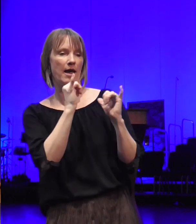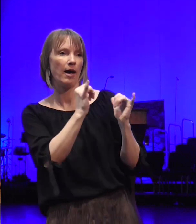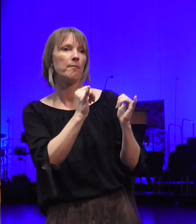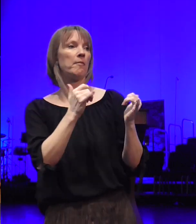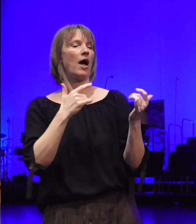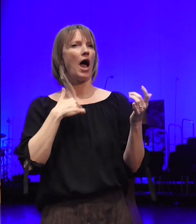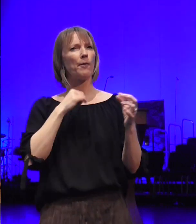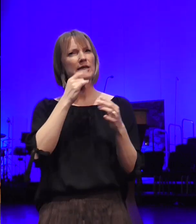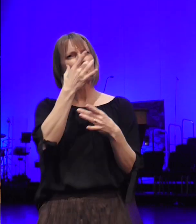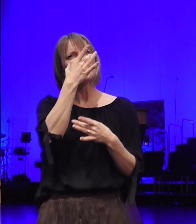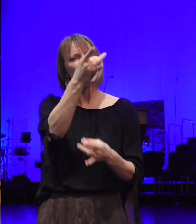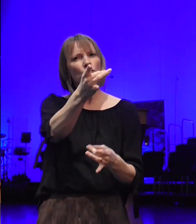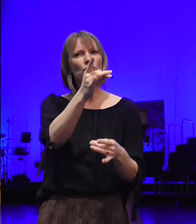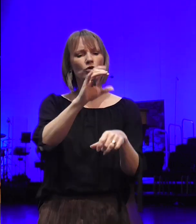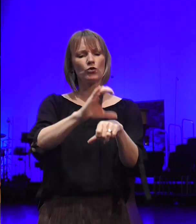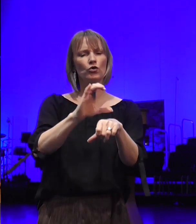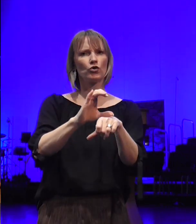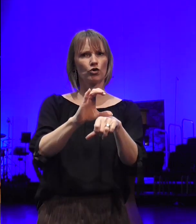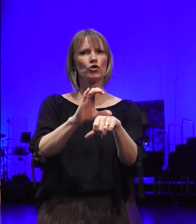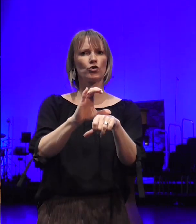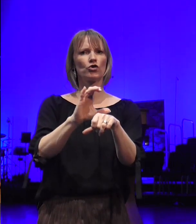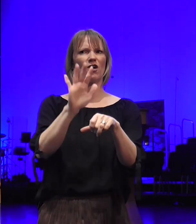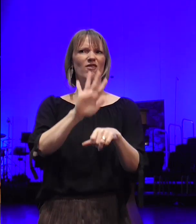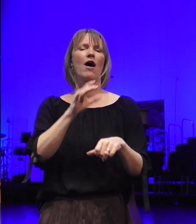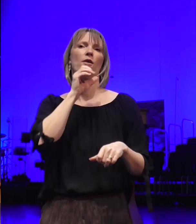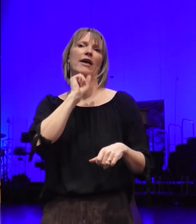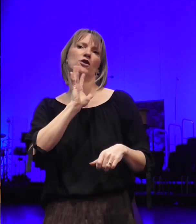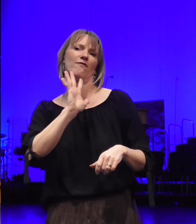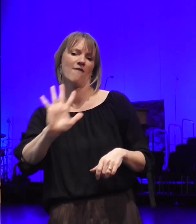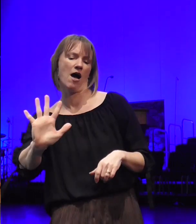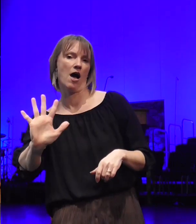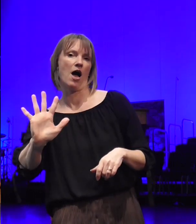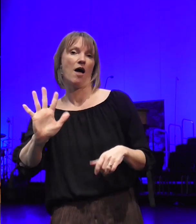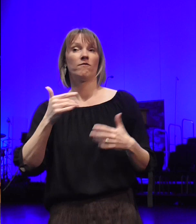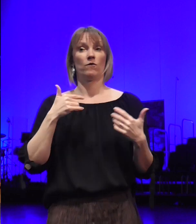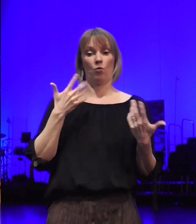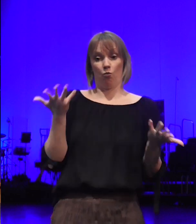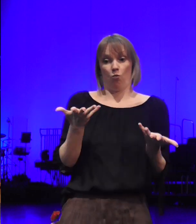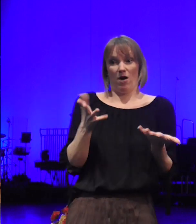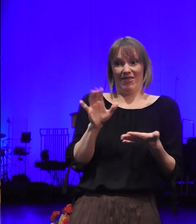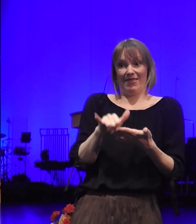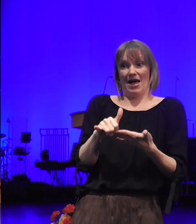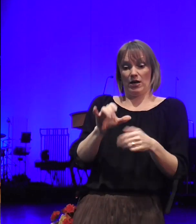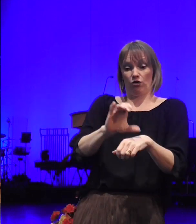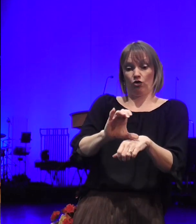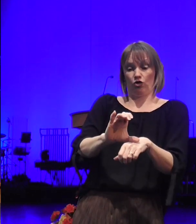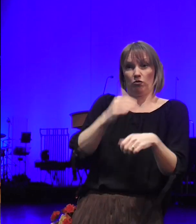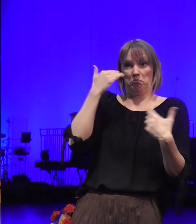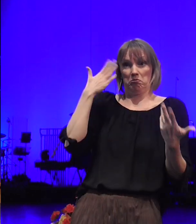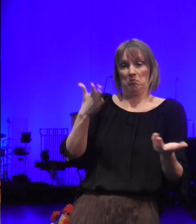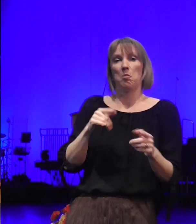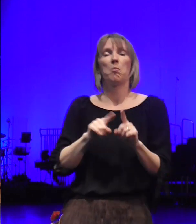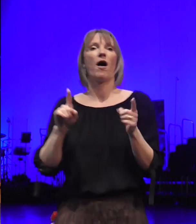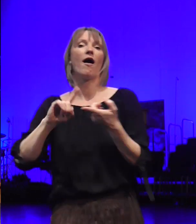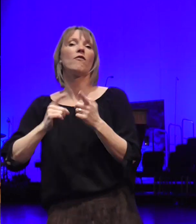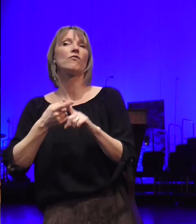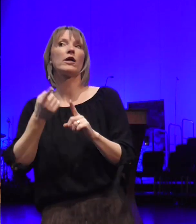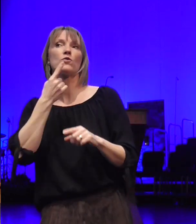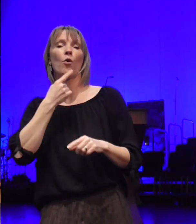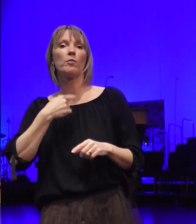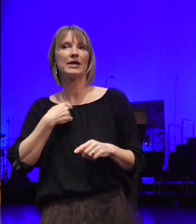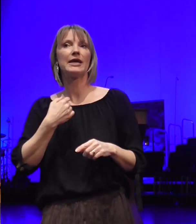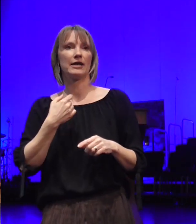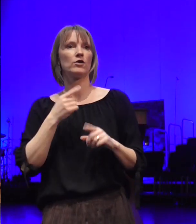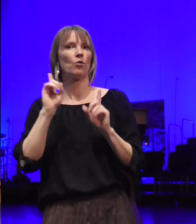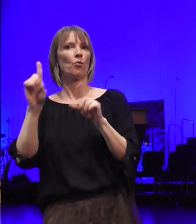church around the age of 5. I didn't know what it was, but I had a little friend who told me that she went to this place on Sundays,